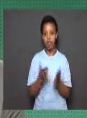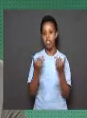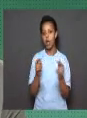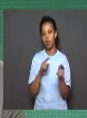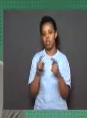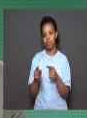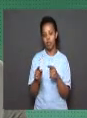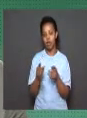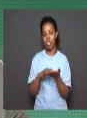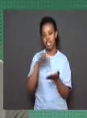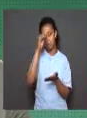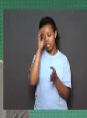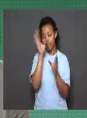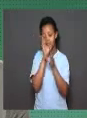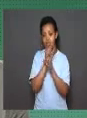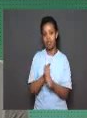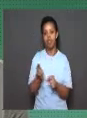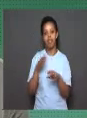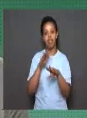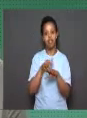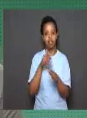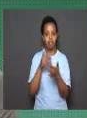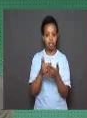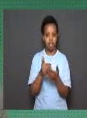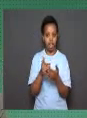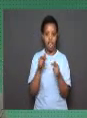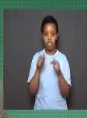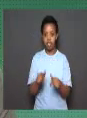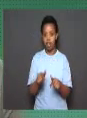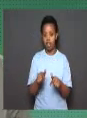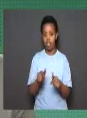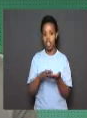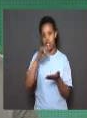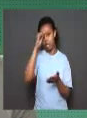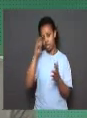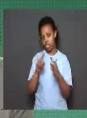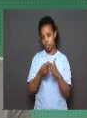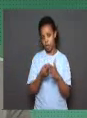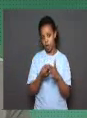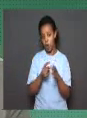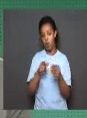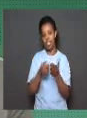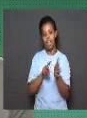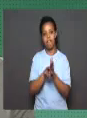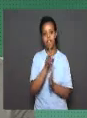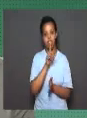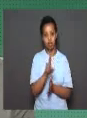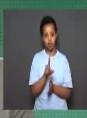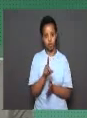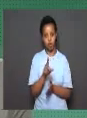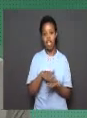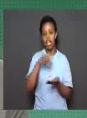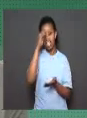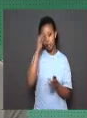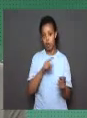We have reached the end of our lesson. Today, we began our study on viruses.